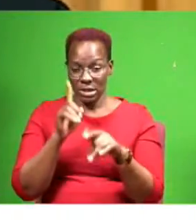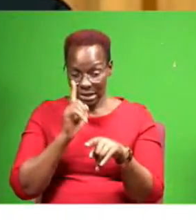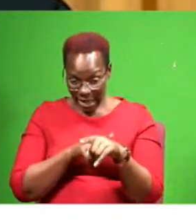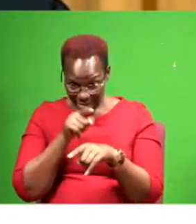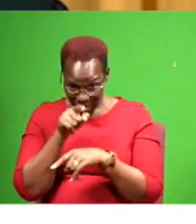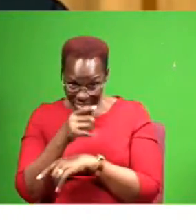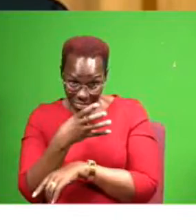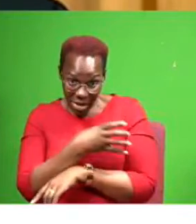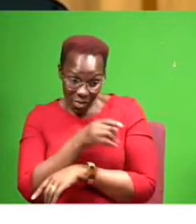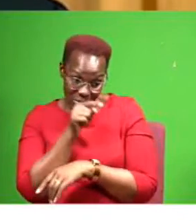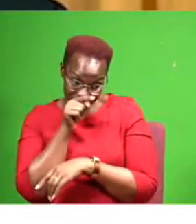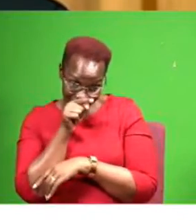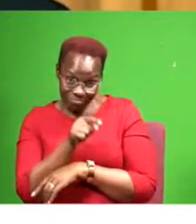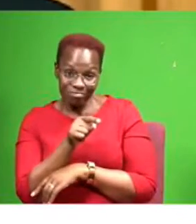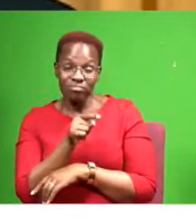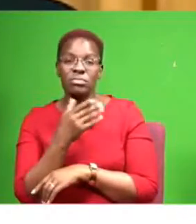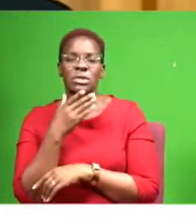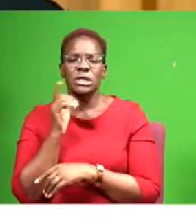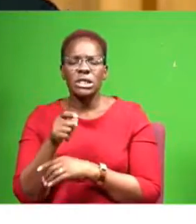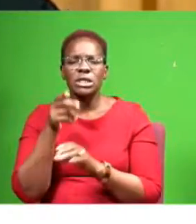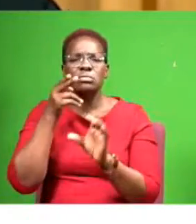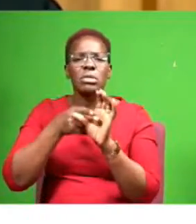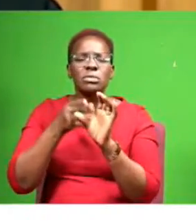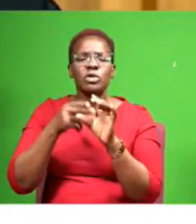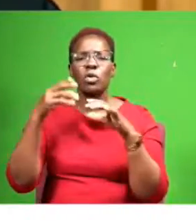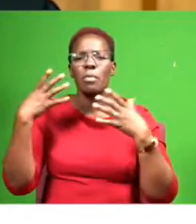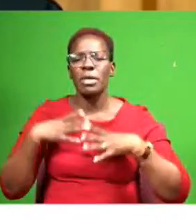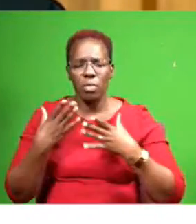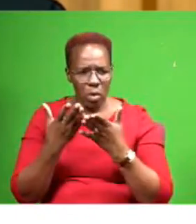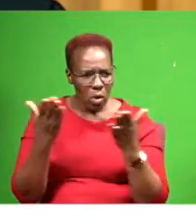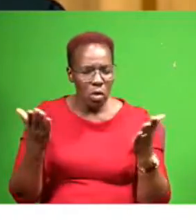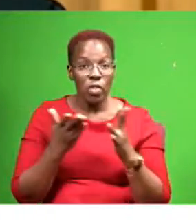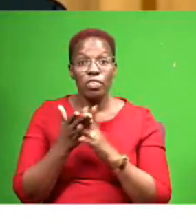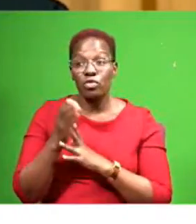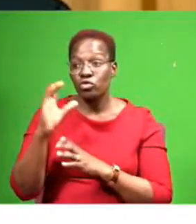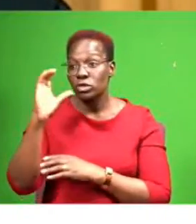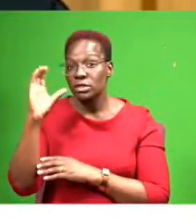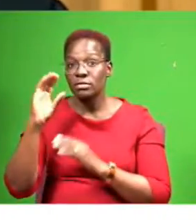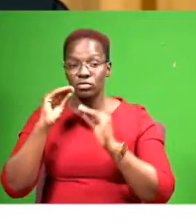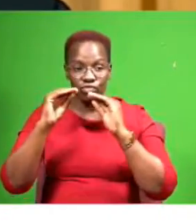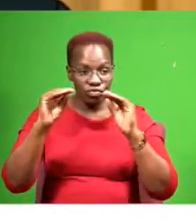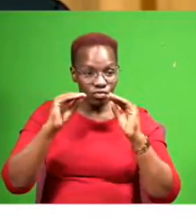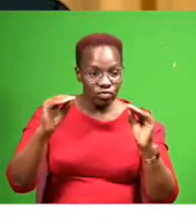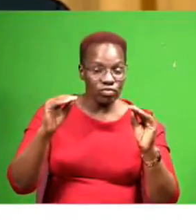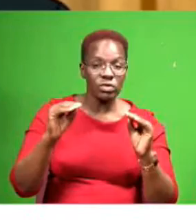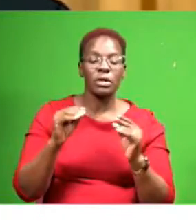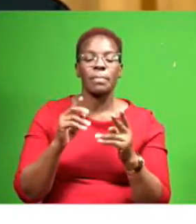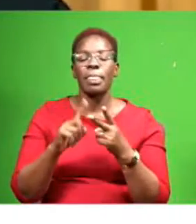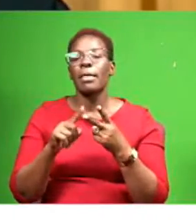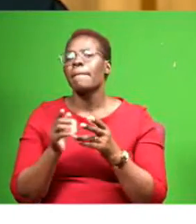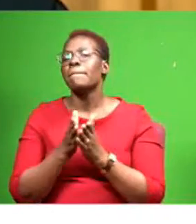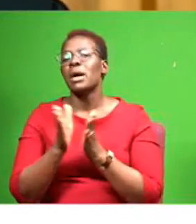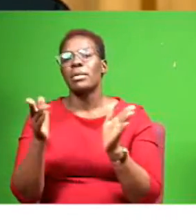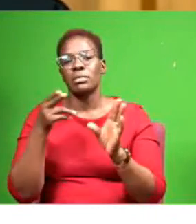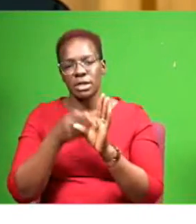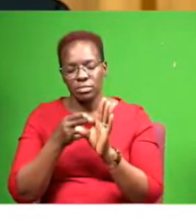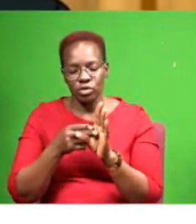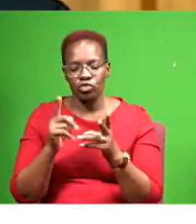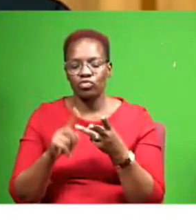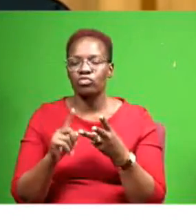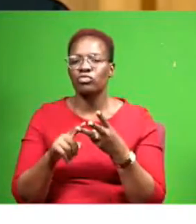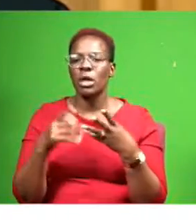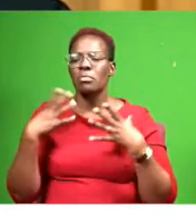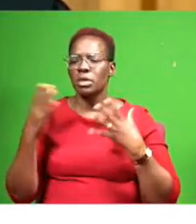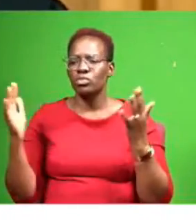power demands the participation of the people through civic education, public participation, constituent